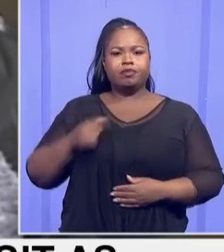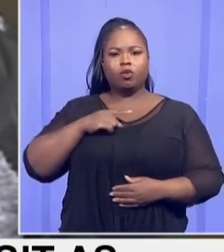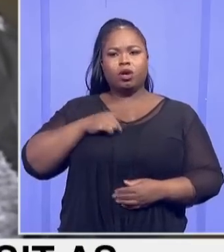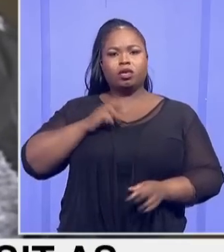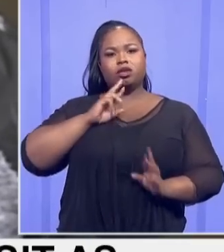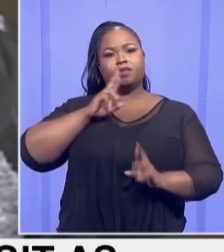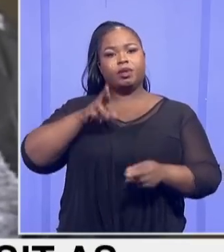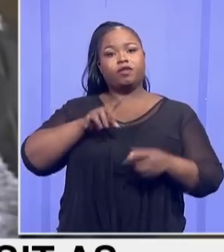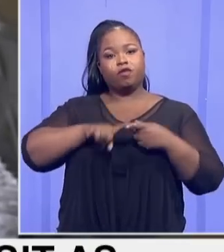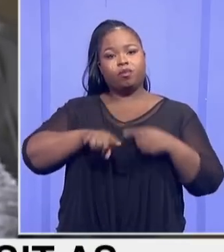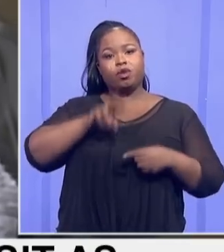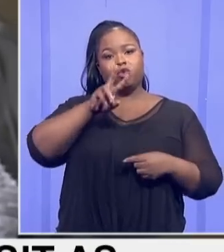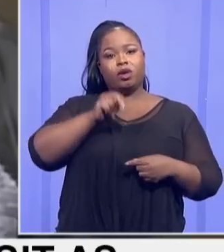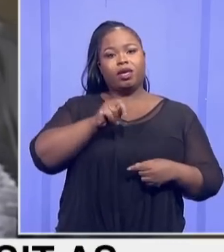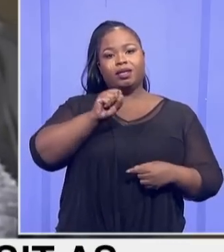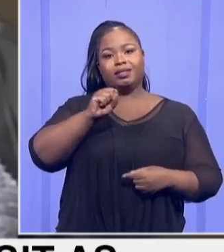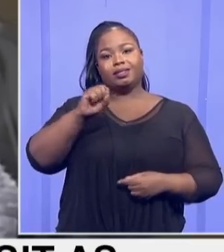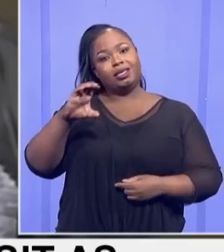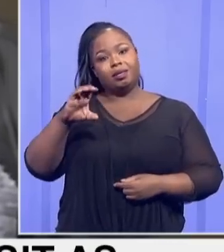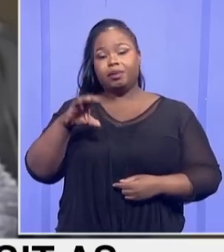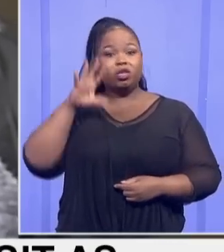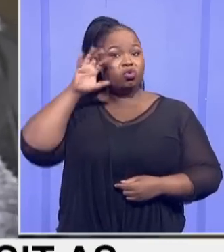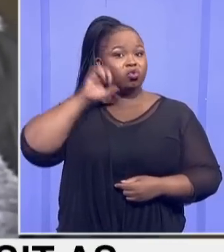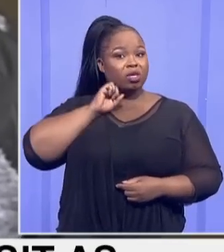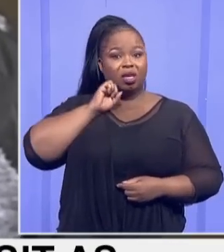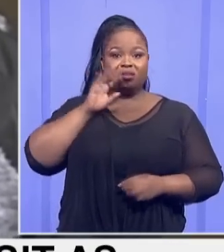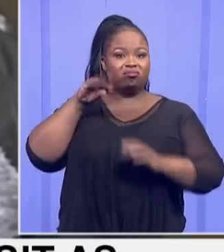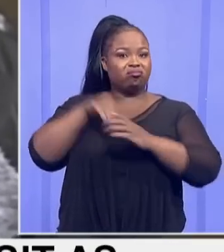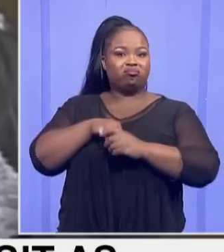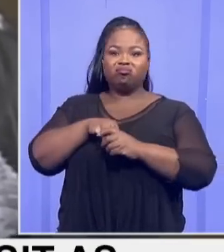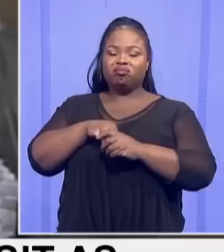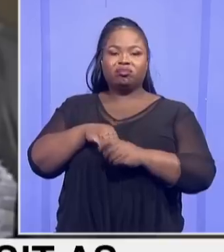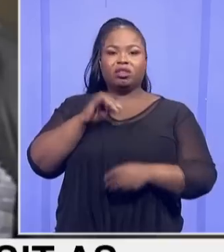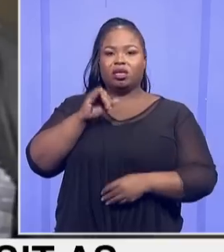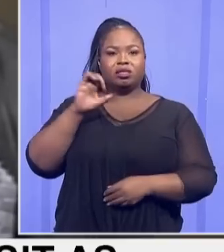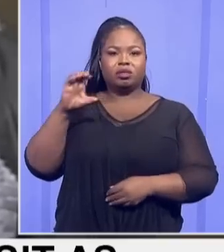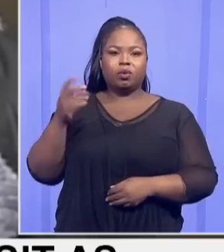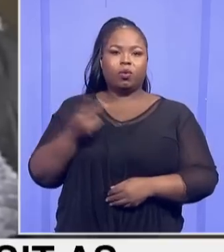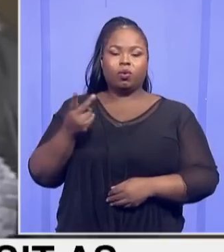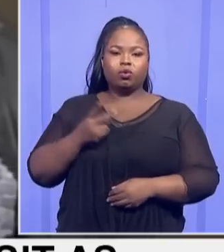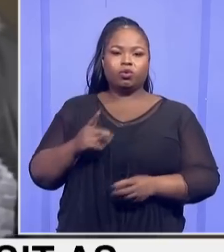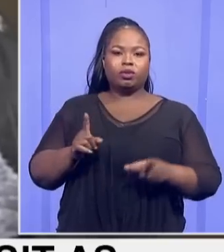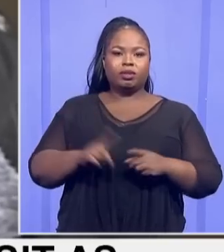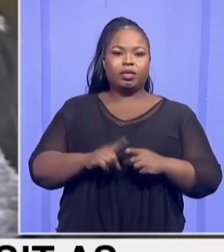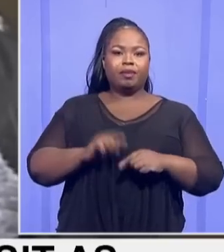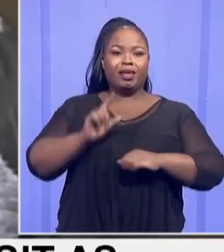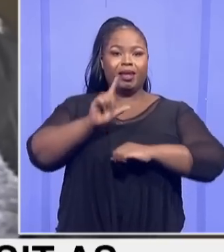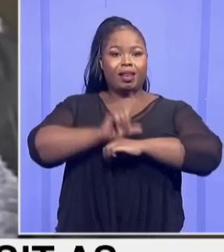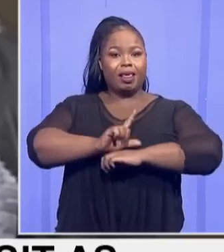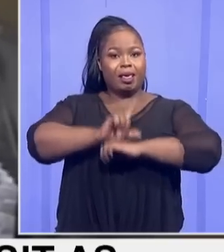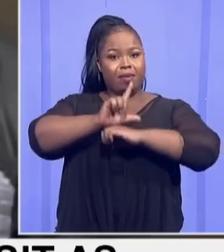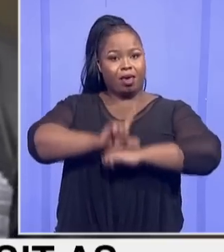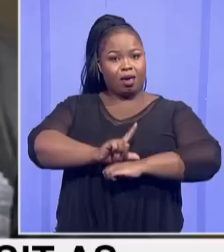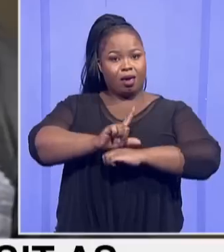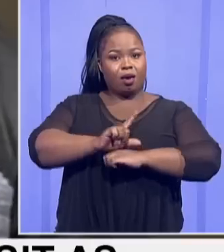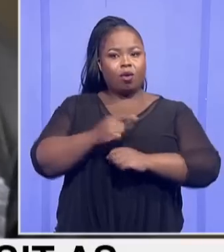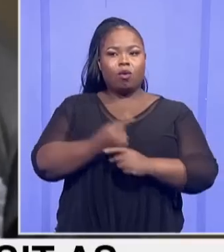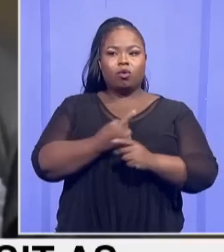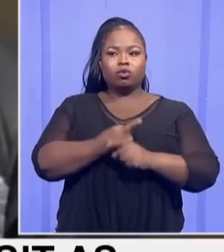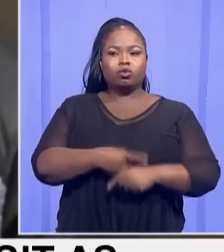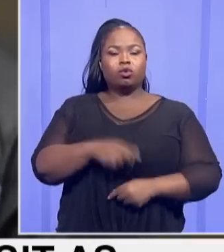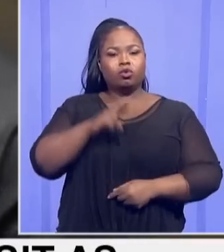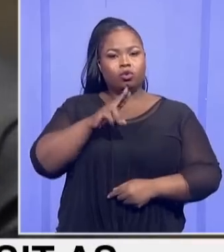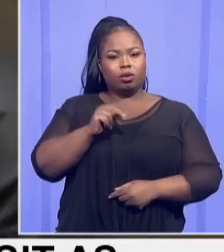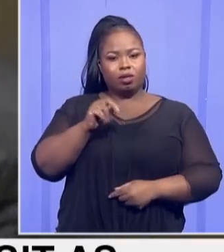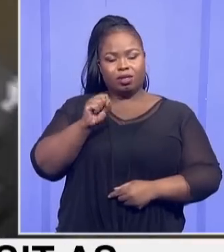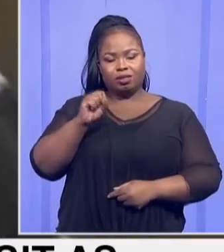UN Security Council. Sudan is not a state party to the Rome Statute. Also in Libya, there was a referral by the UN Security Council to